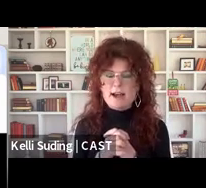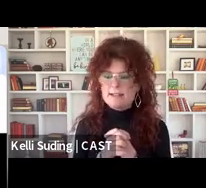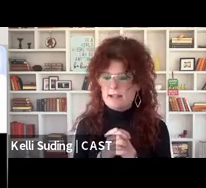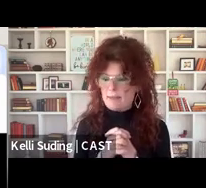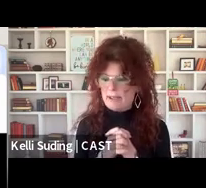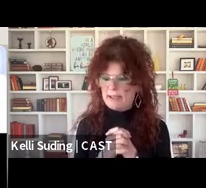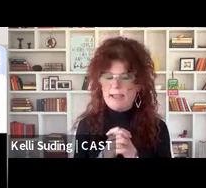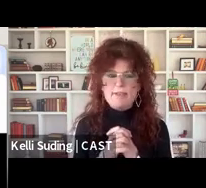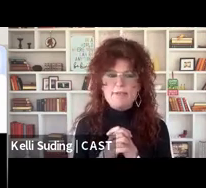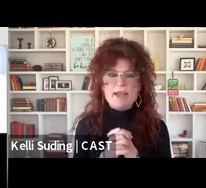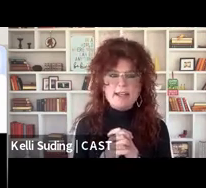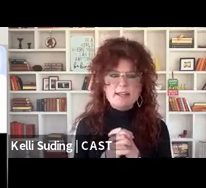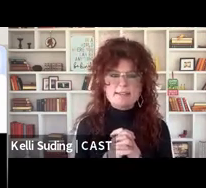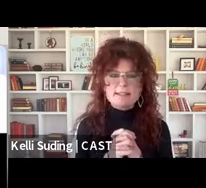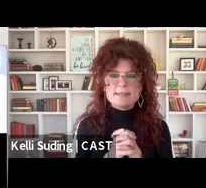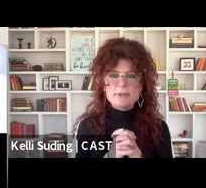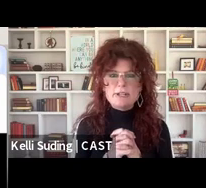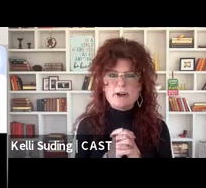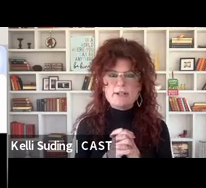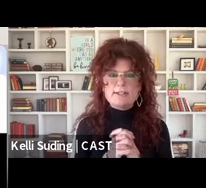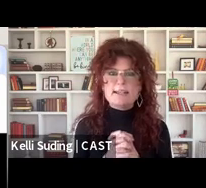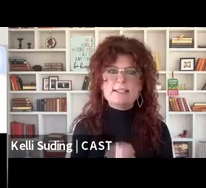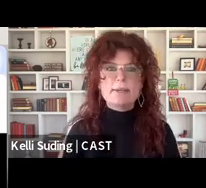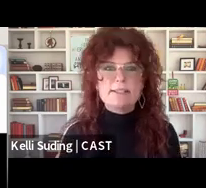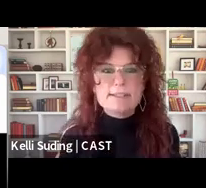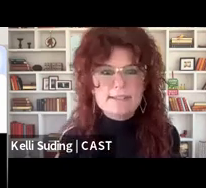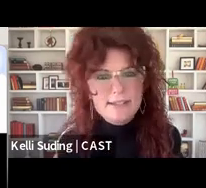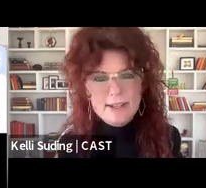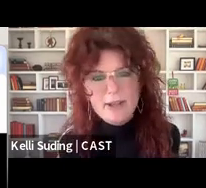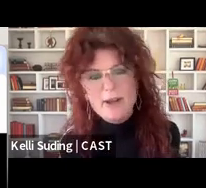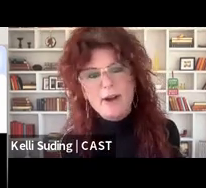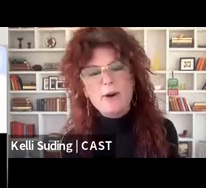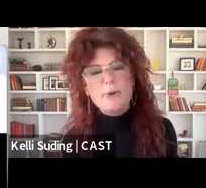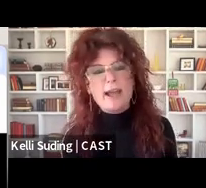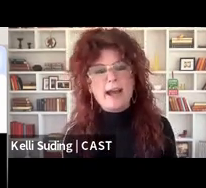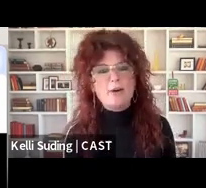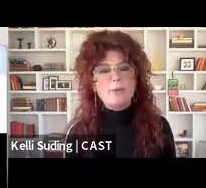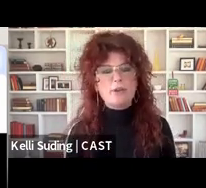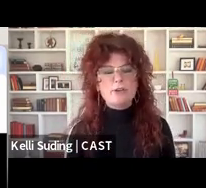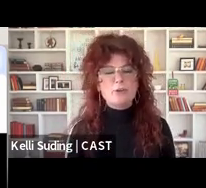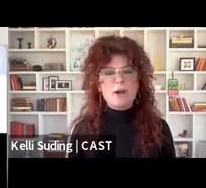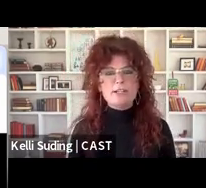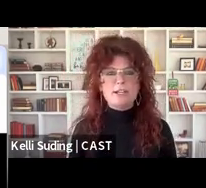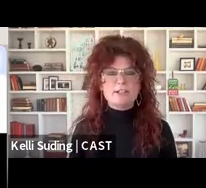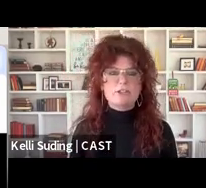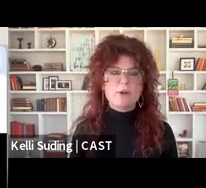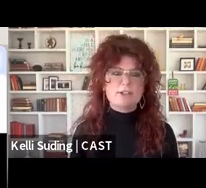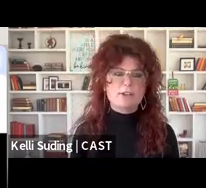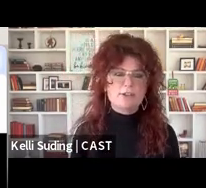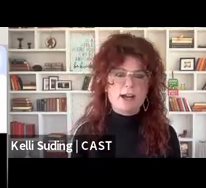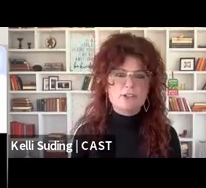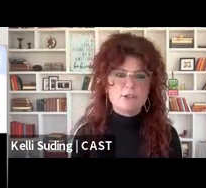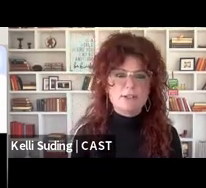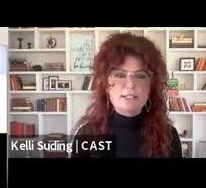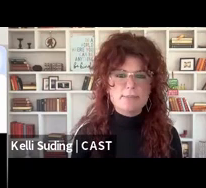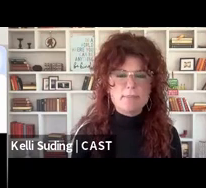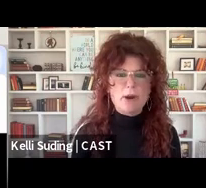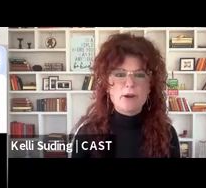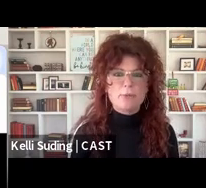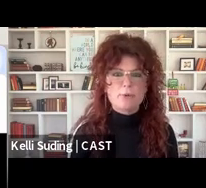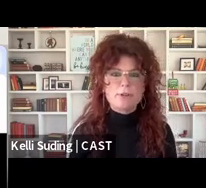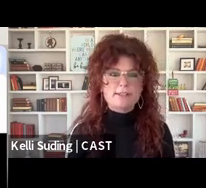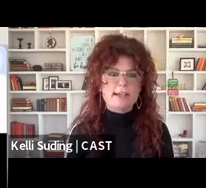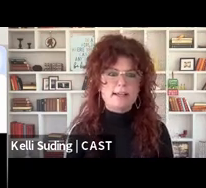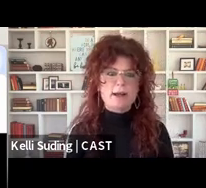this. This is a hot topic. Vetting accessibility on assessments. Oh yeah, with our new project director, Dr.